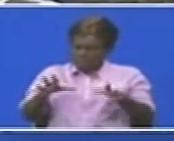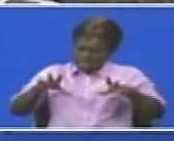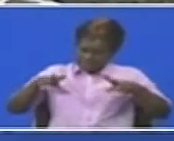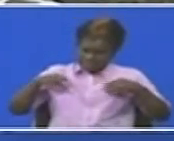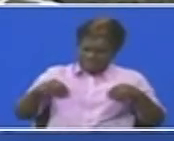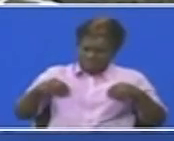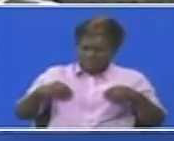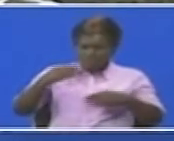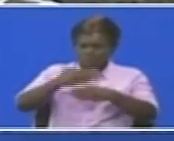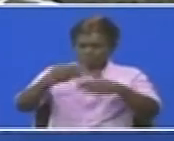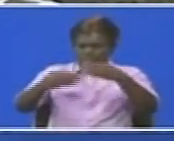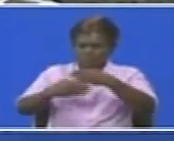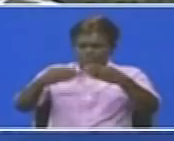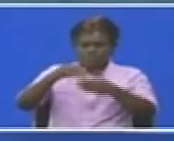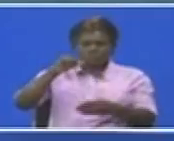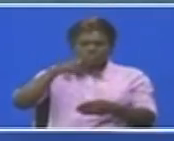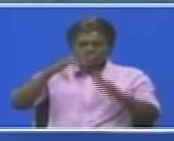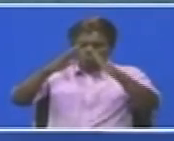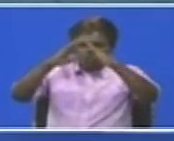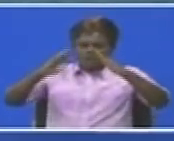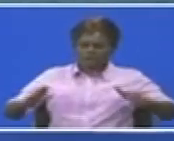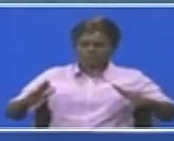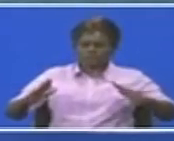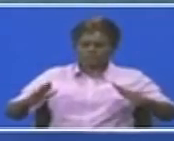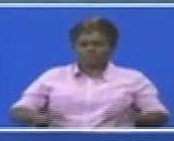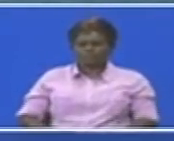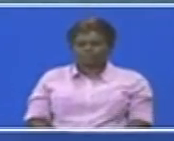embracing to construction on new buildings,